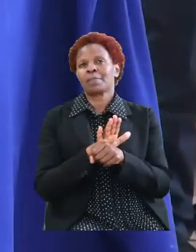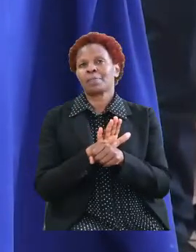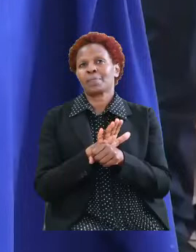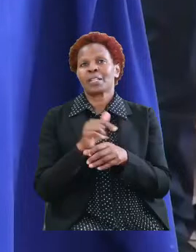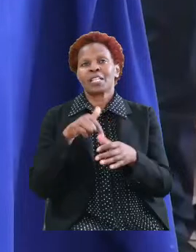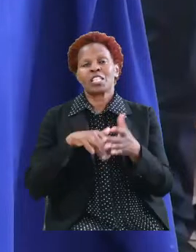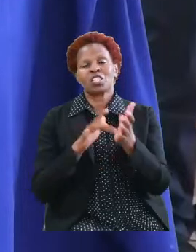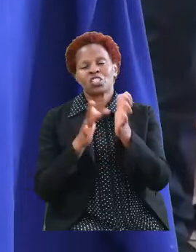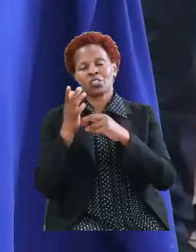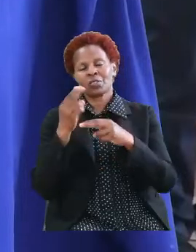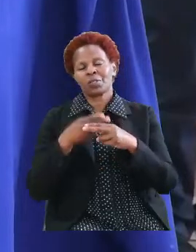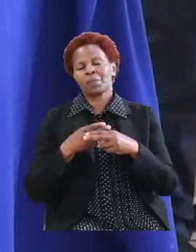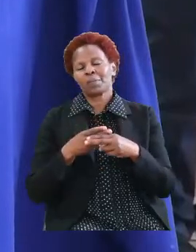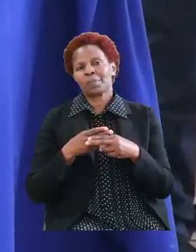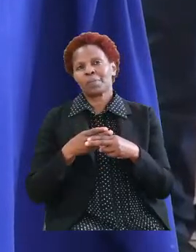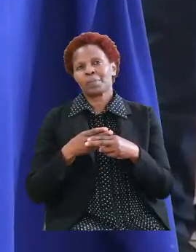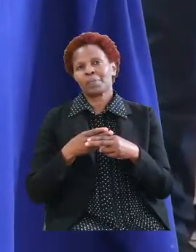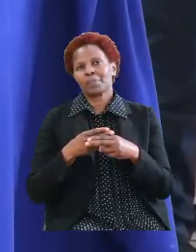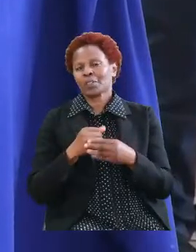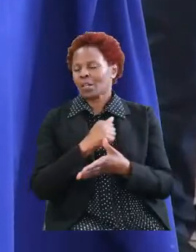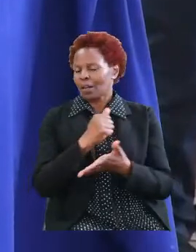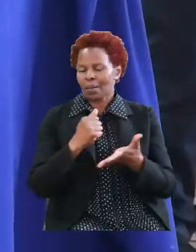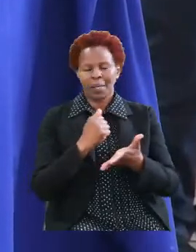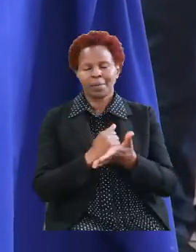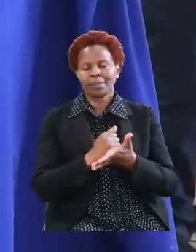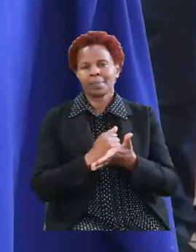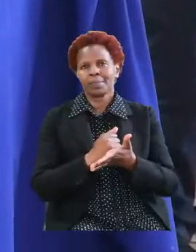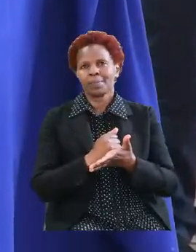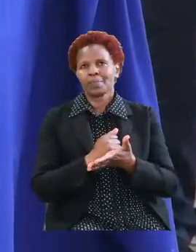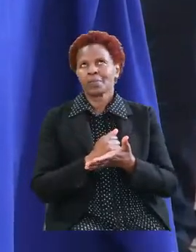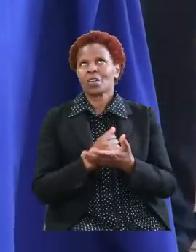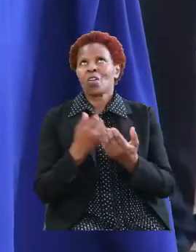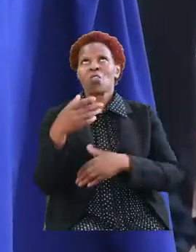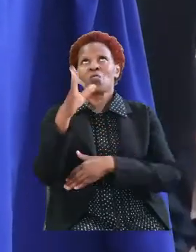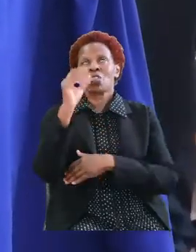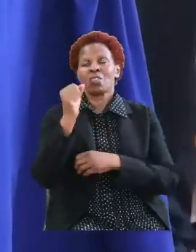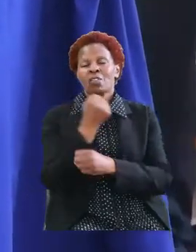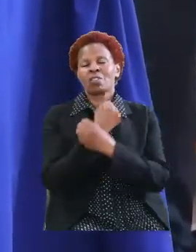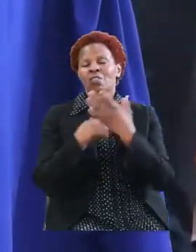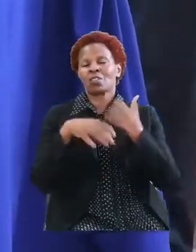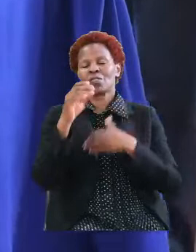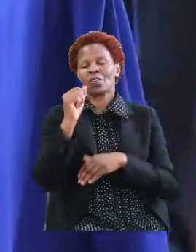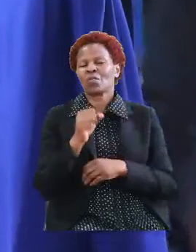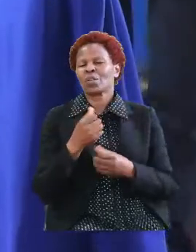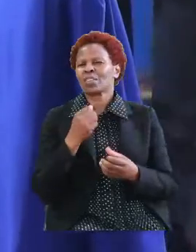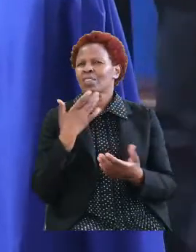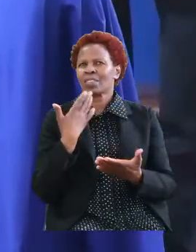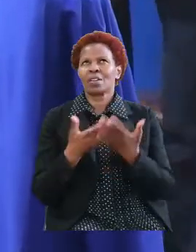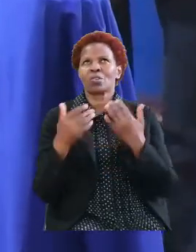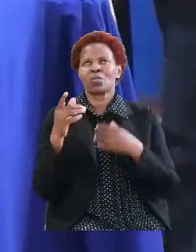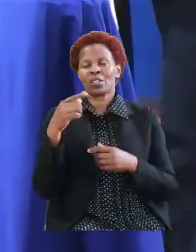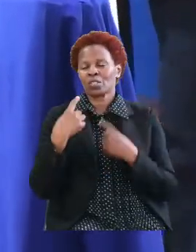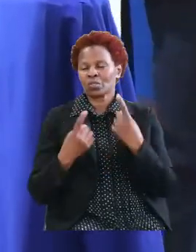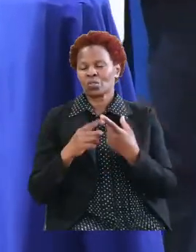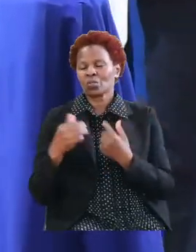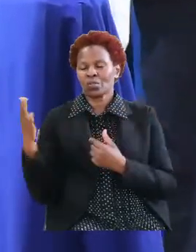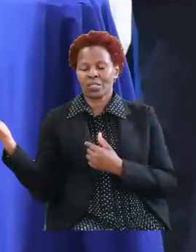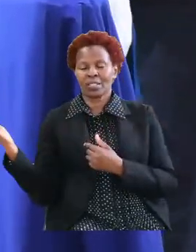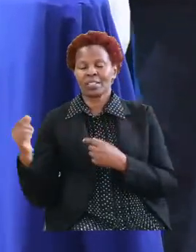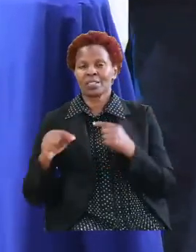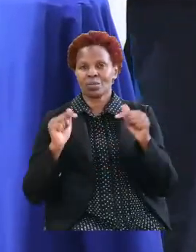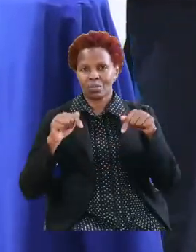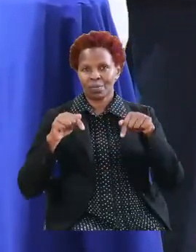in Jesus' name. Amen. Eternal God, our loving Father, we are so grateful that you have spoken to us this